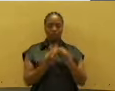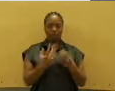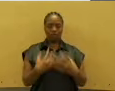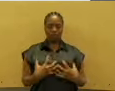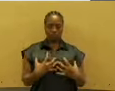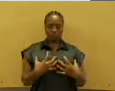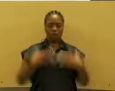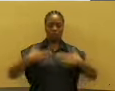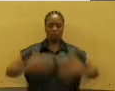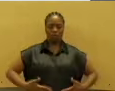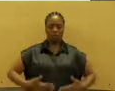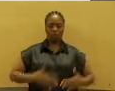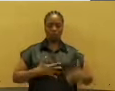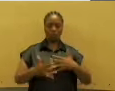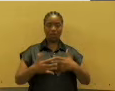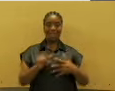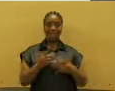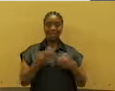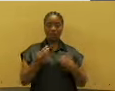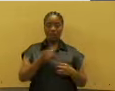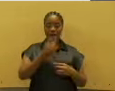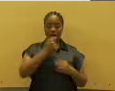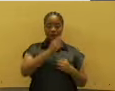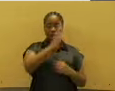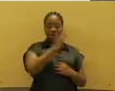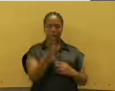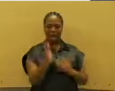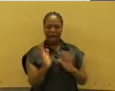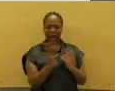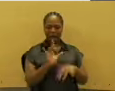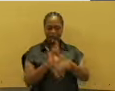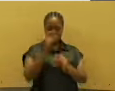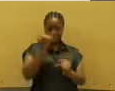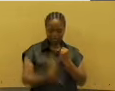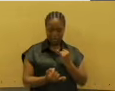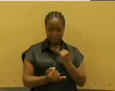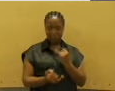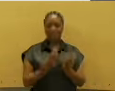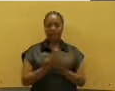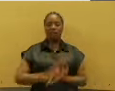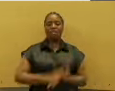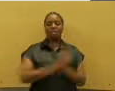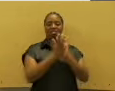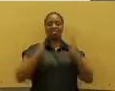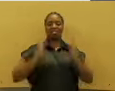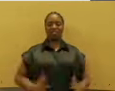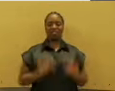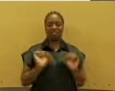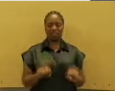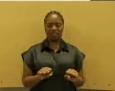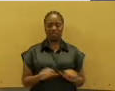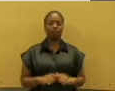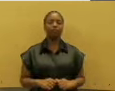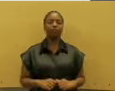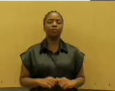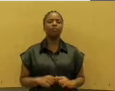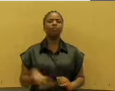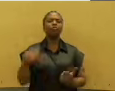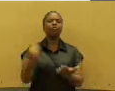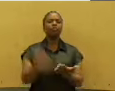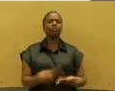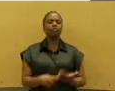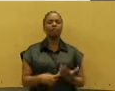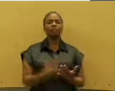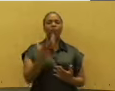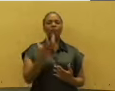the person if they're not guided and if they're not advised properly. So in a discussion as well that we had with the